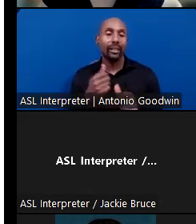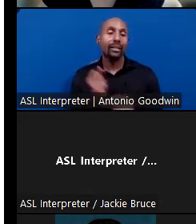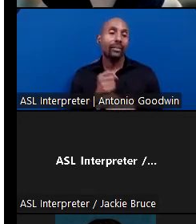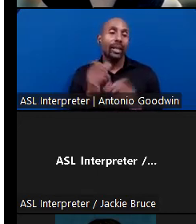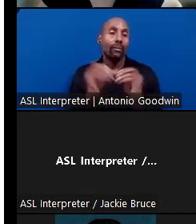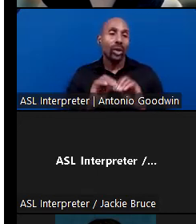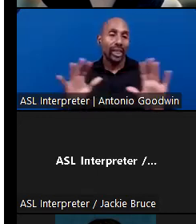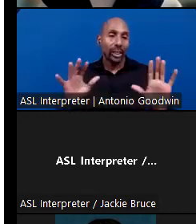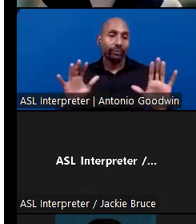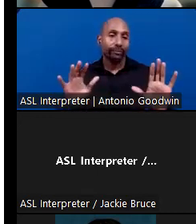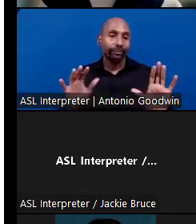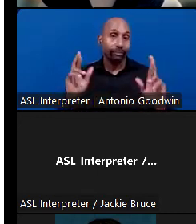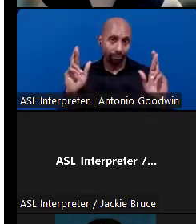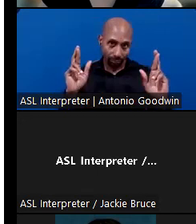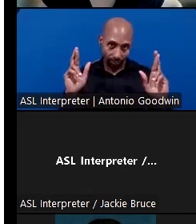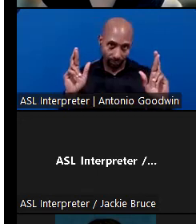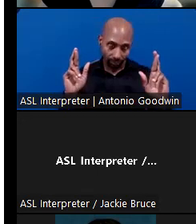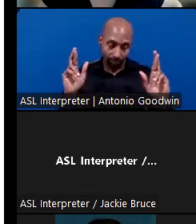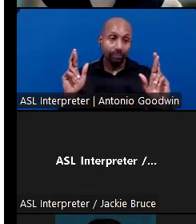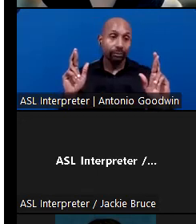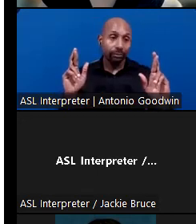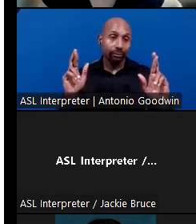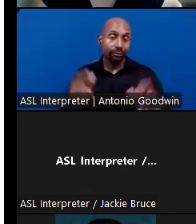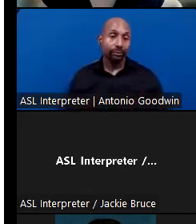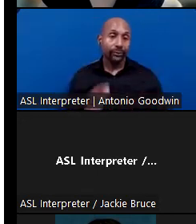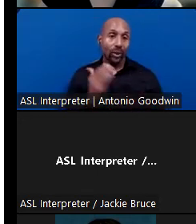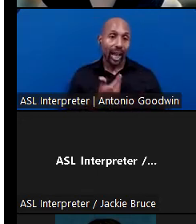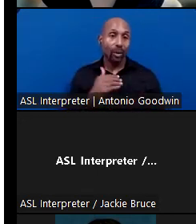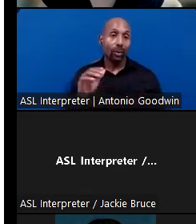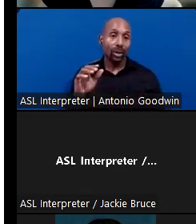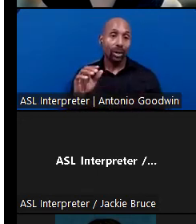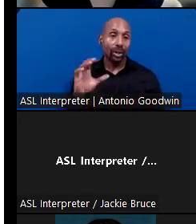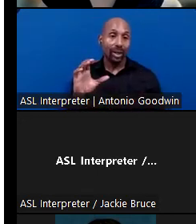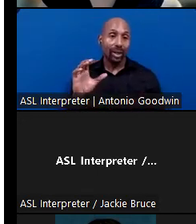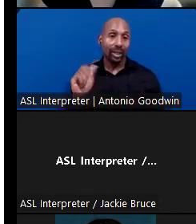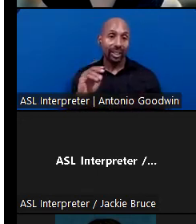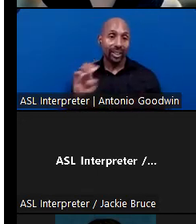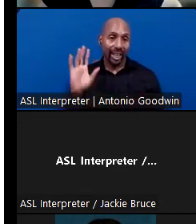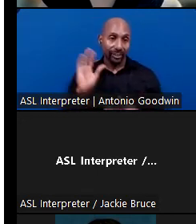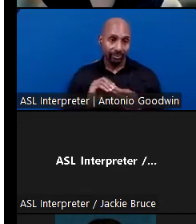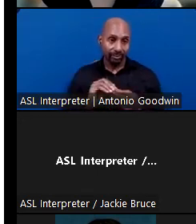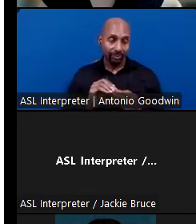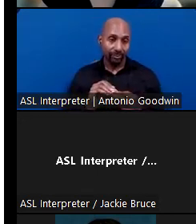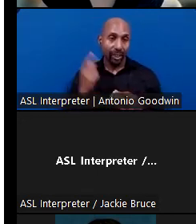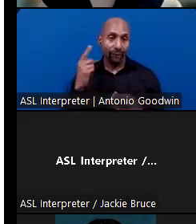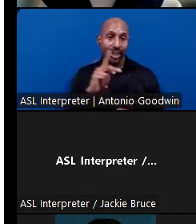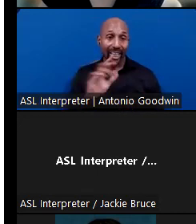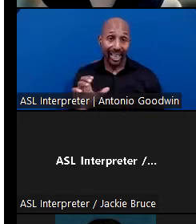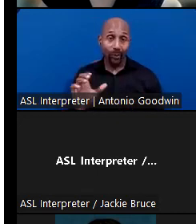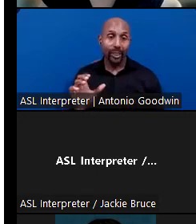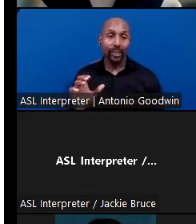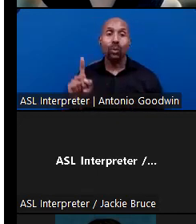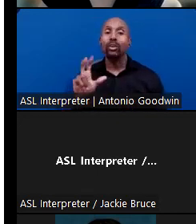be. So currently we are at 139 cases as of today in King County.